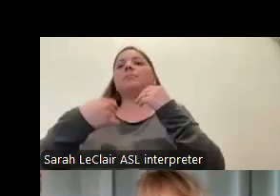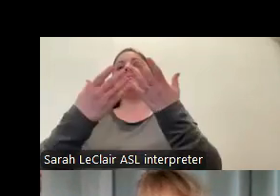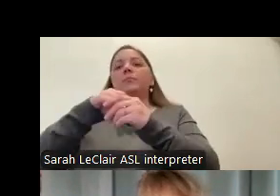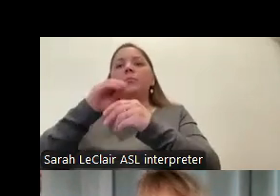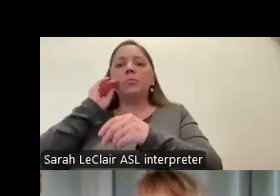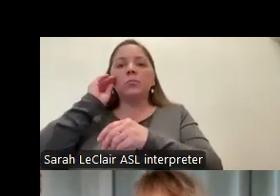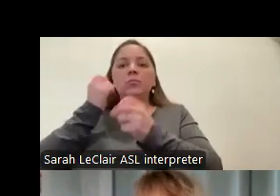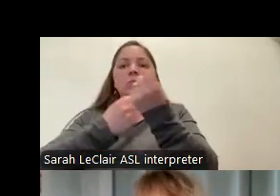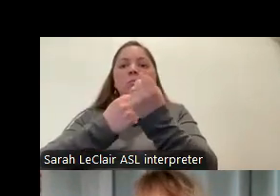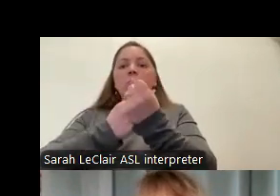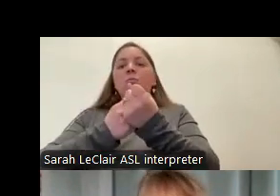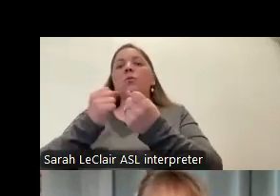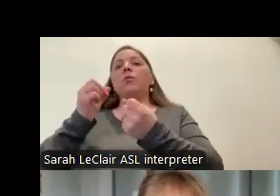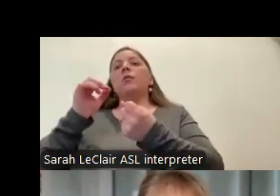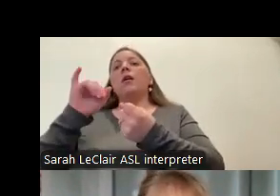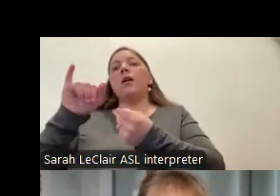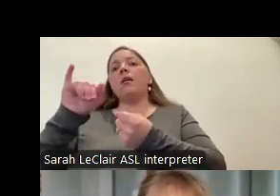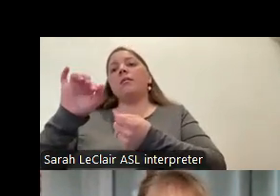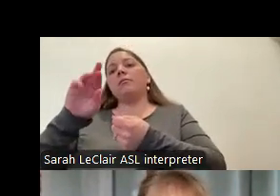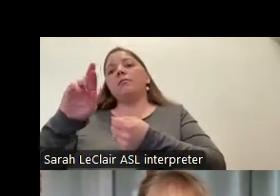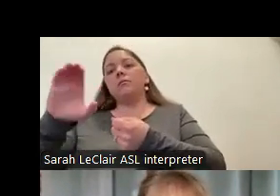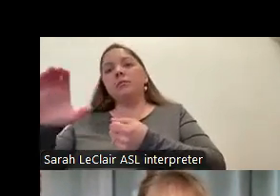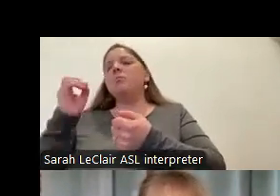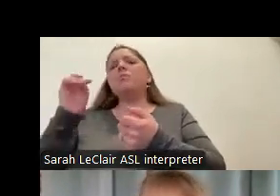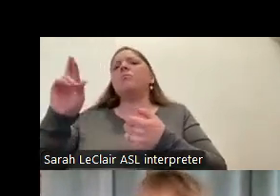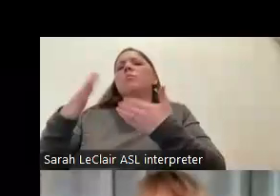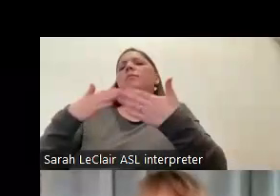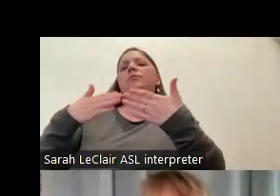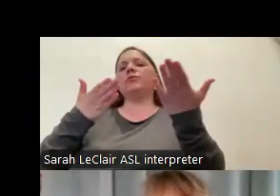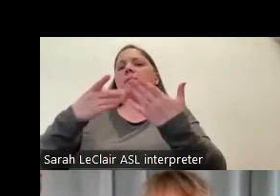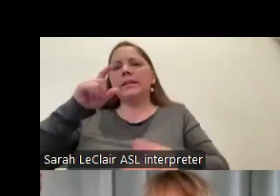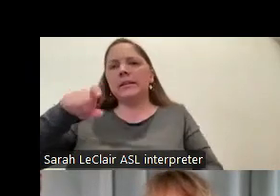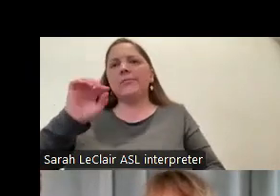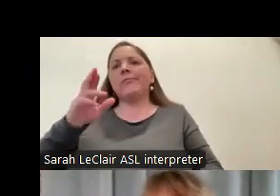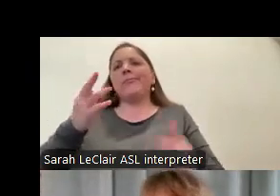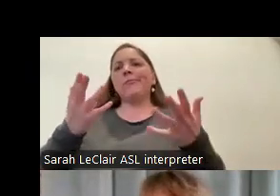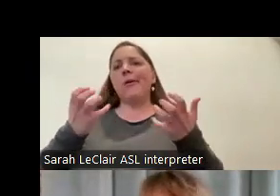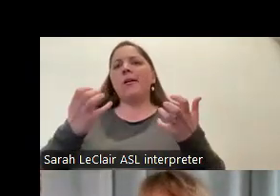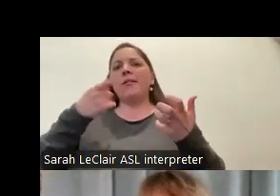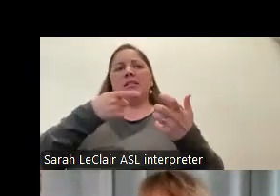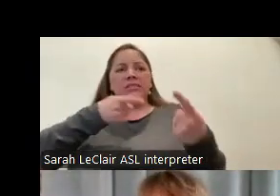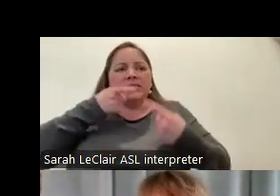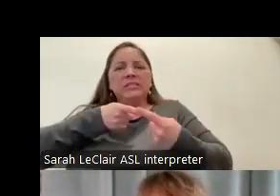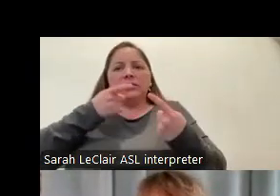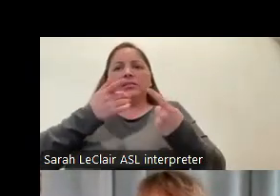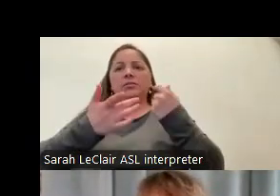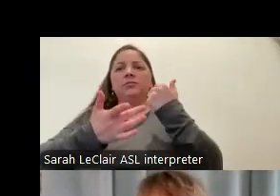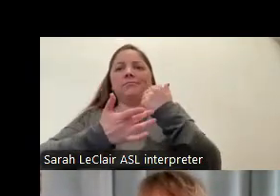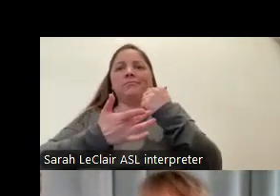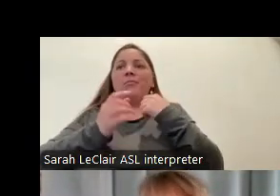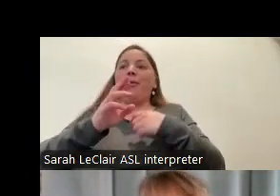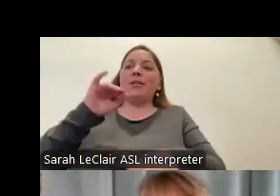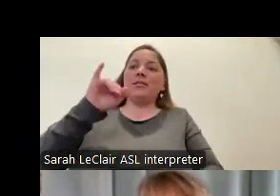Medi-Cal, Regional Center. If they're qualified, we find those services for them. And if they're having difficulties with their insurance company,